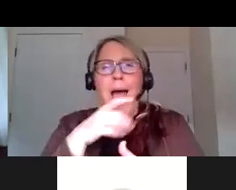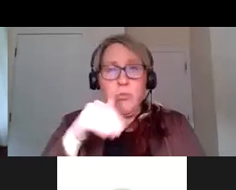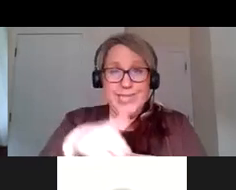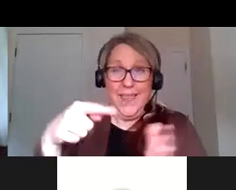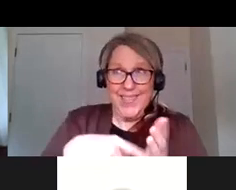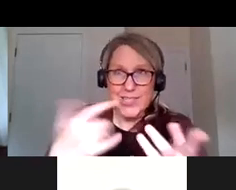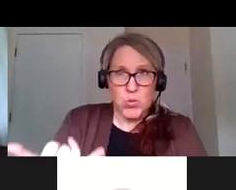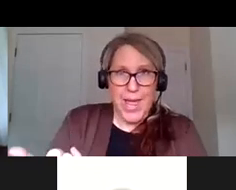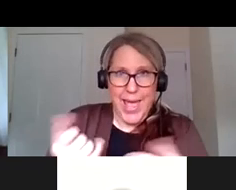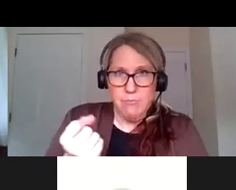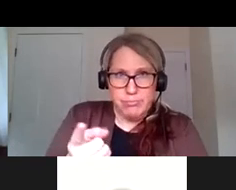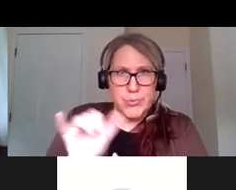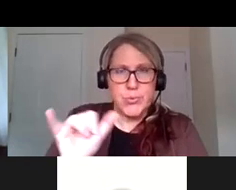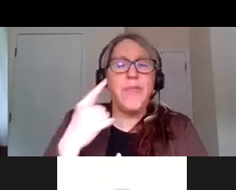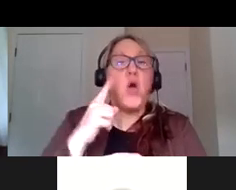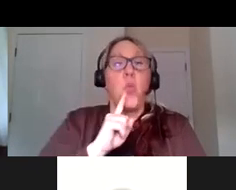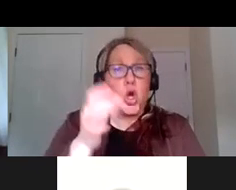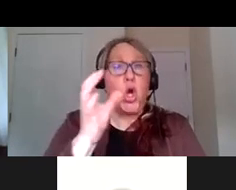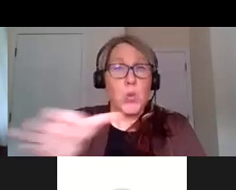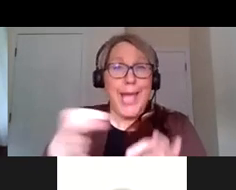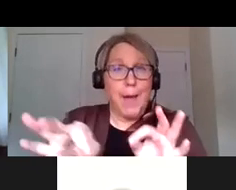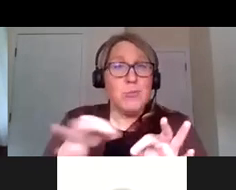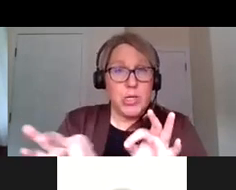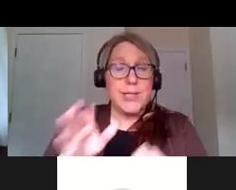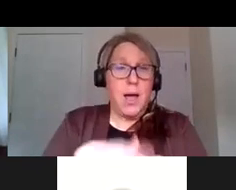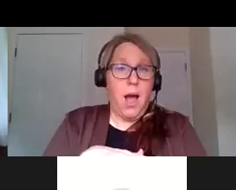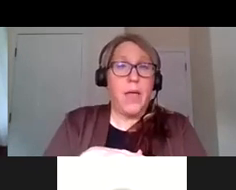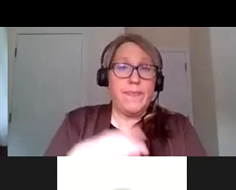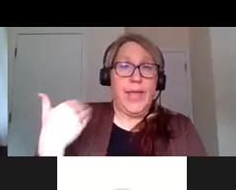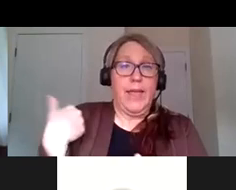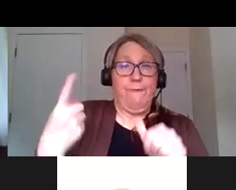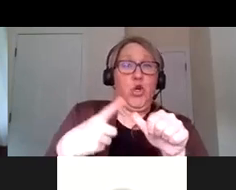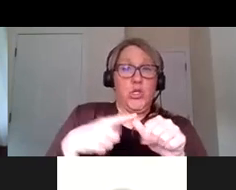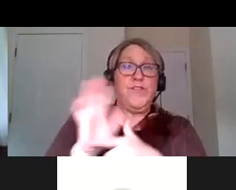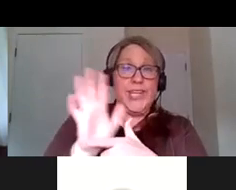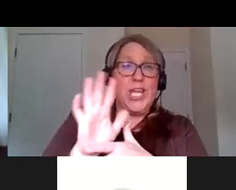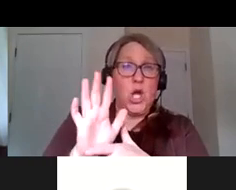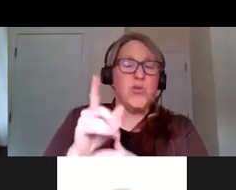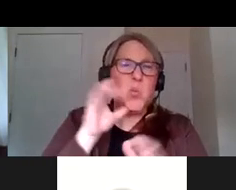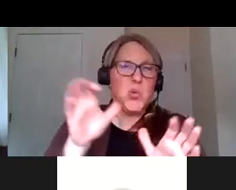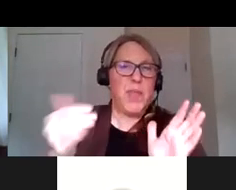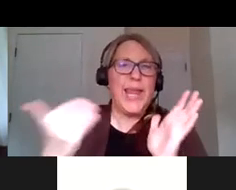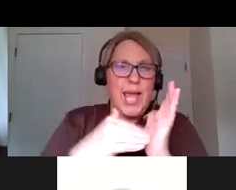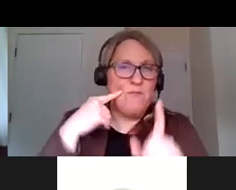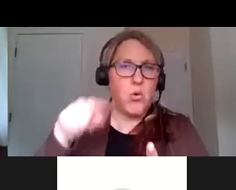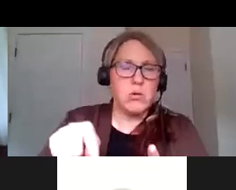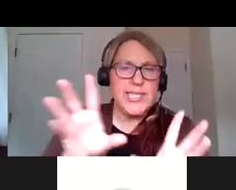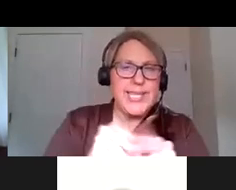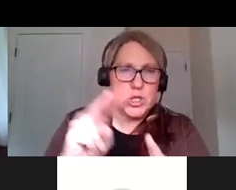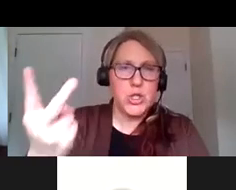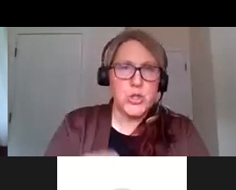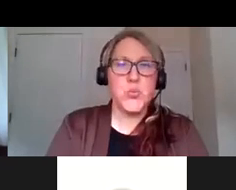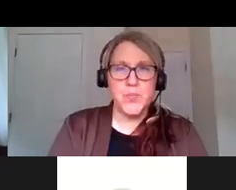there were closed captions on the first video. So we'll do that again for this one as well.